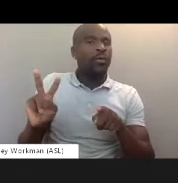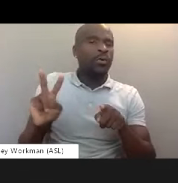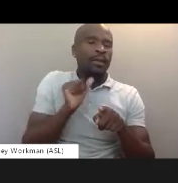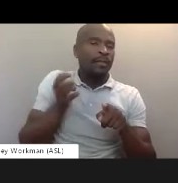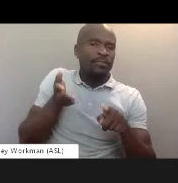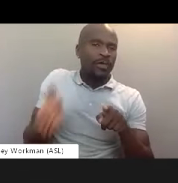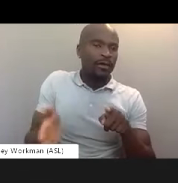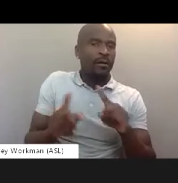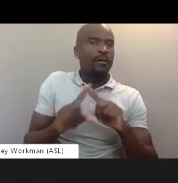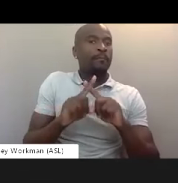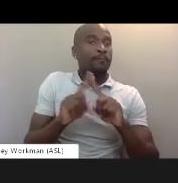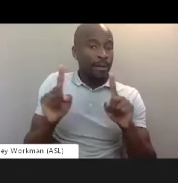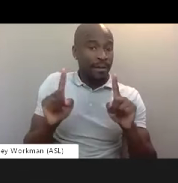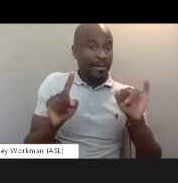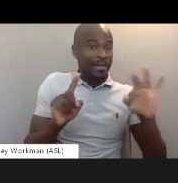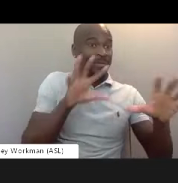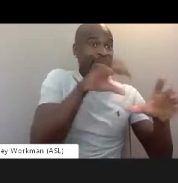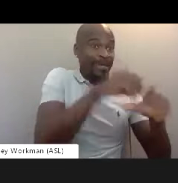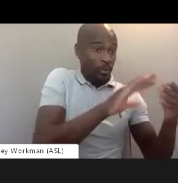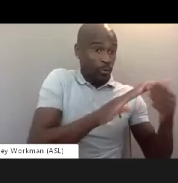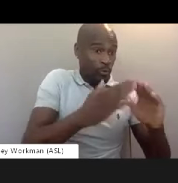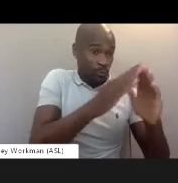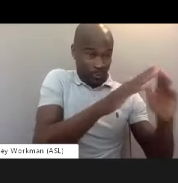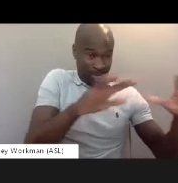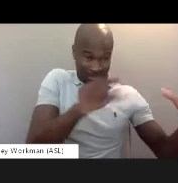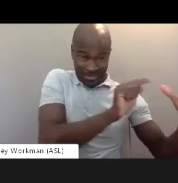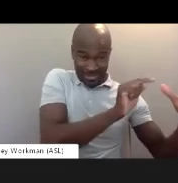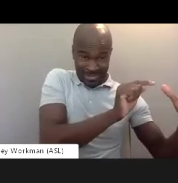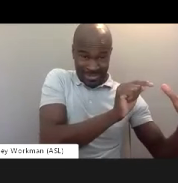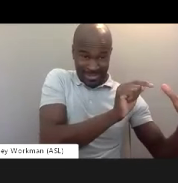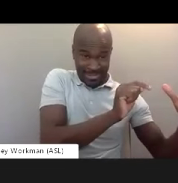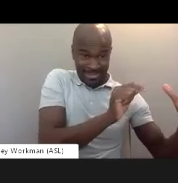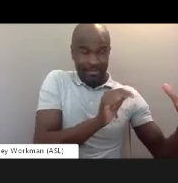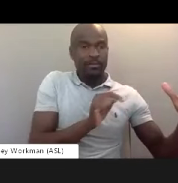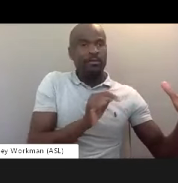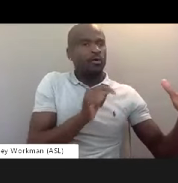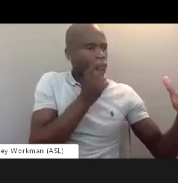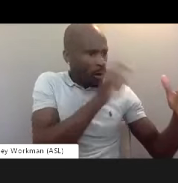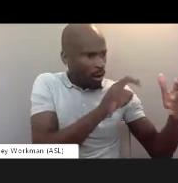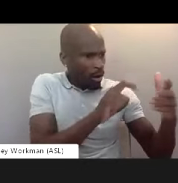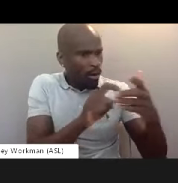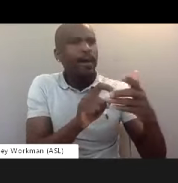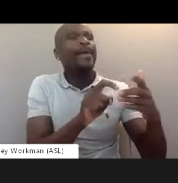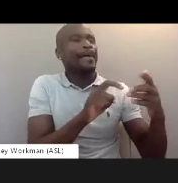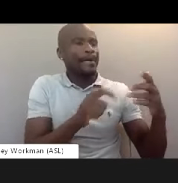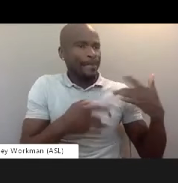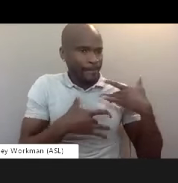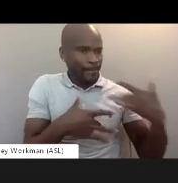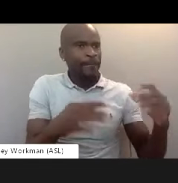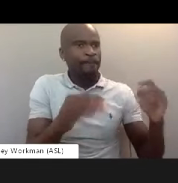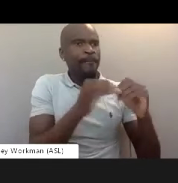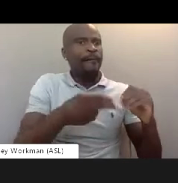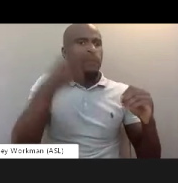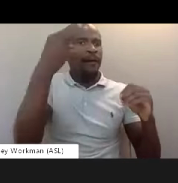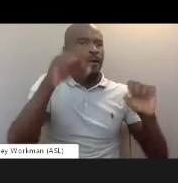much higher rates of both PTSD, you can see on the left part of the slide, and depression on the right side of the slide,